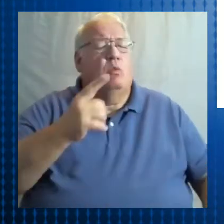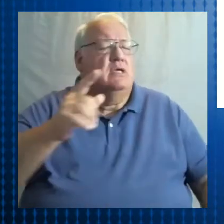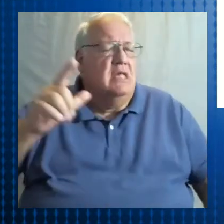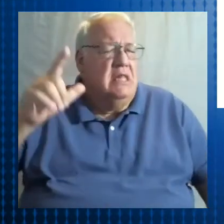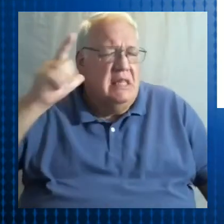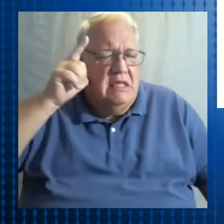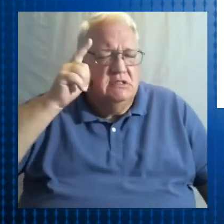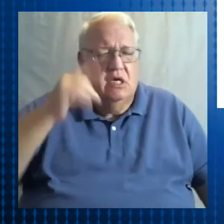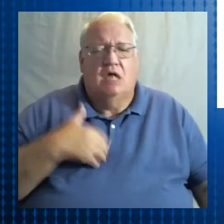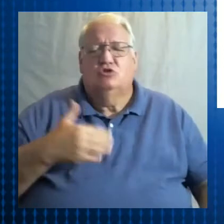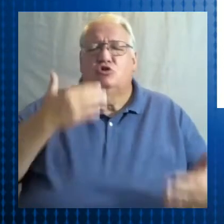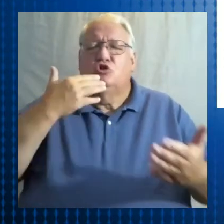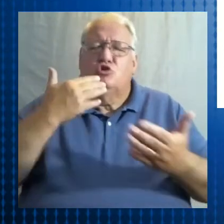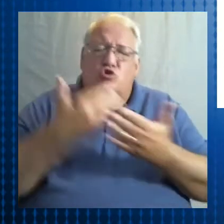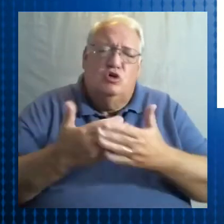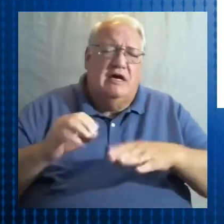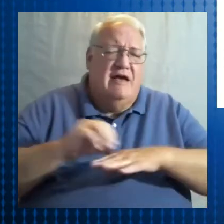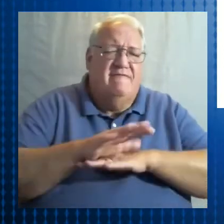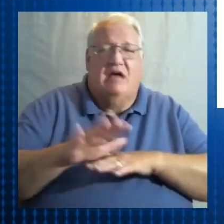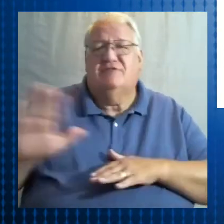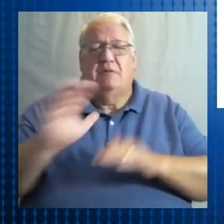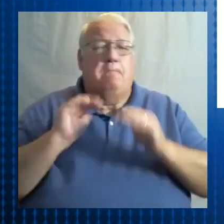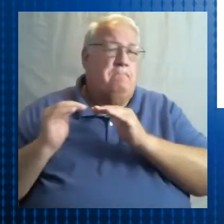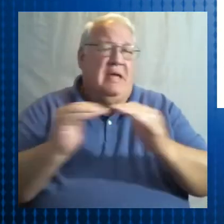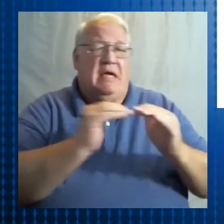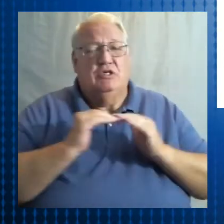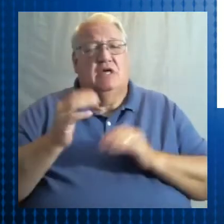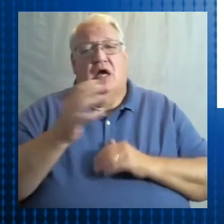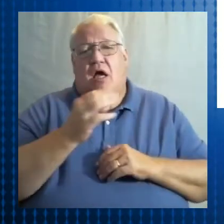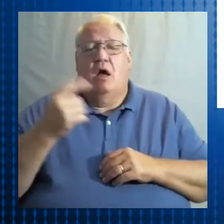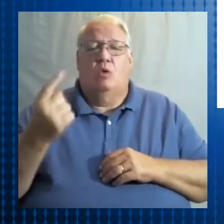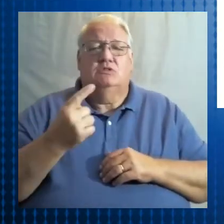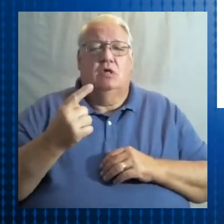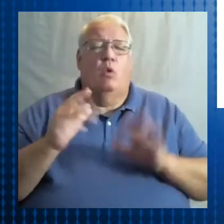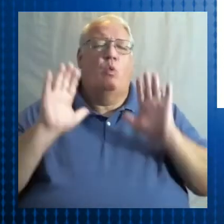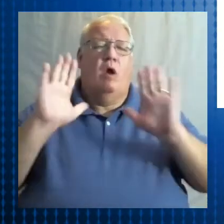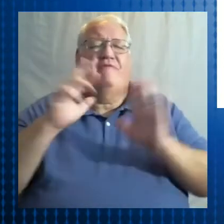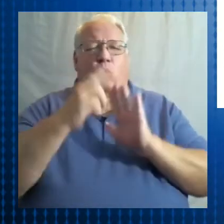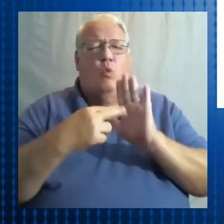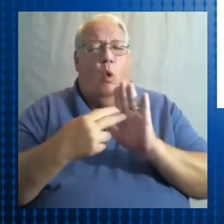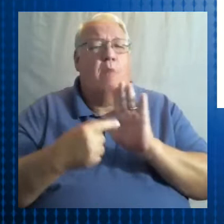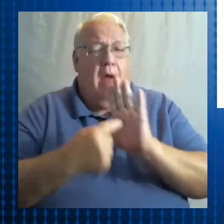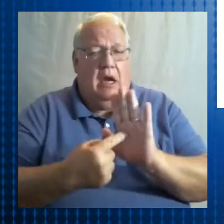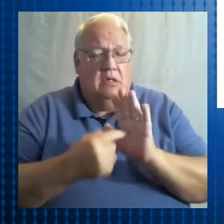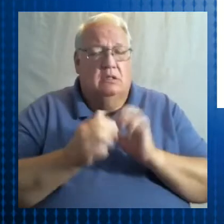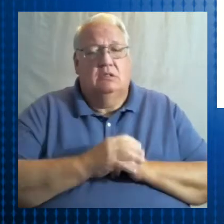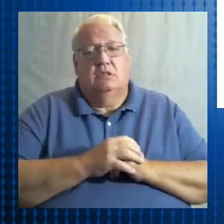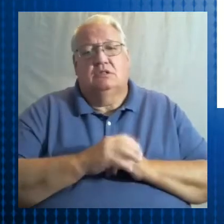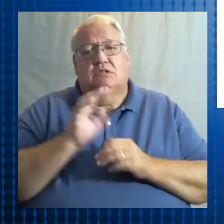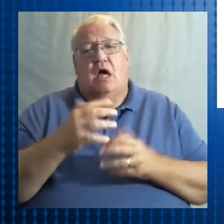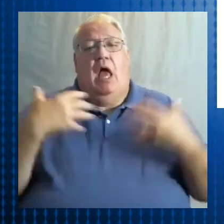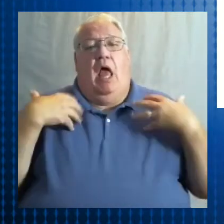has effective advice for his peers, and he is also a wonderful role model for his students. As a health and